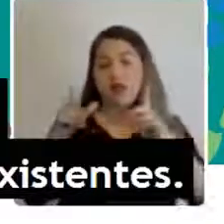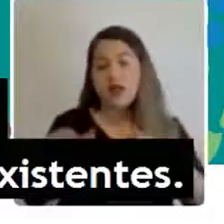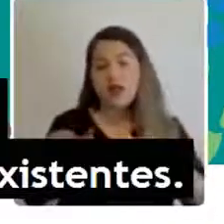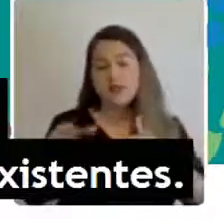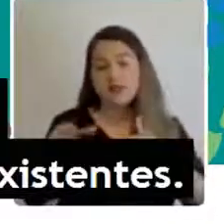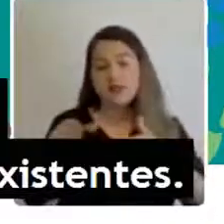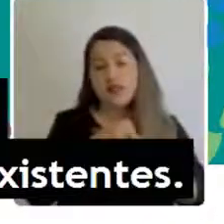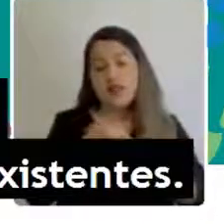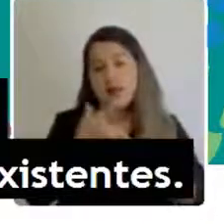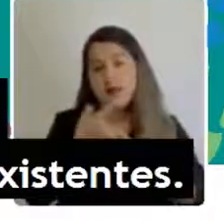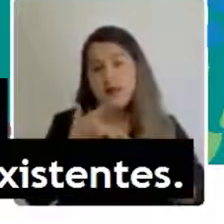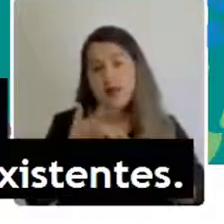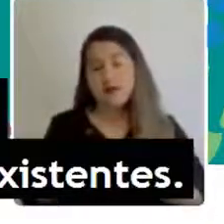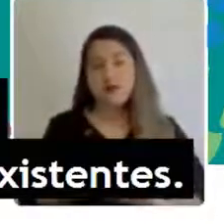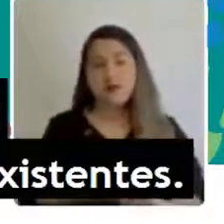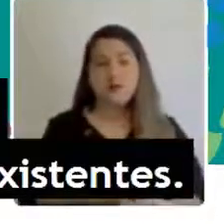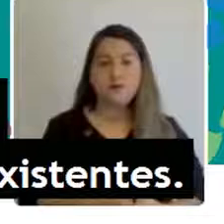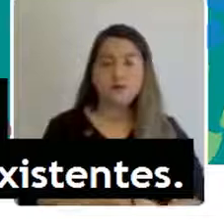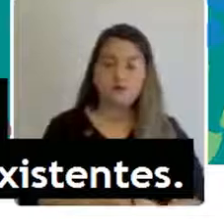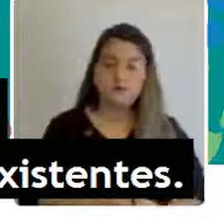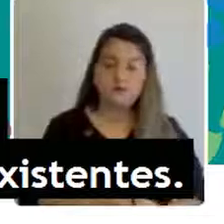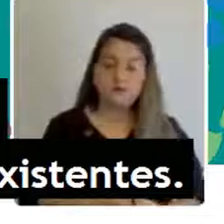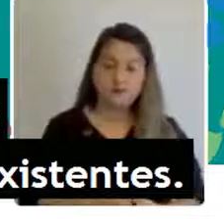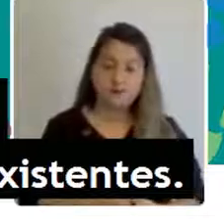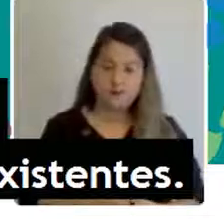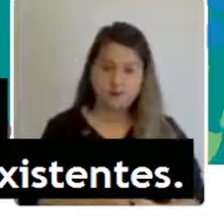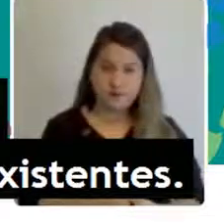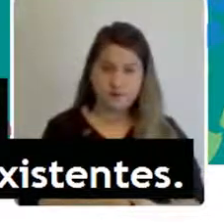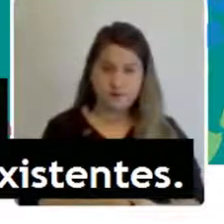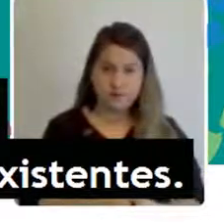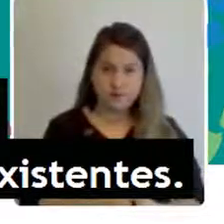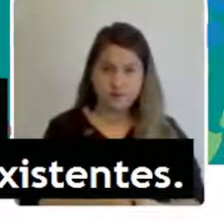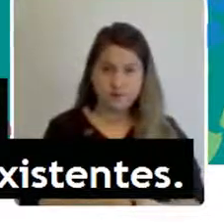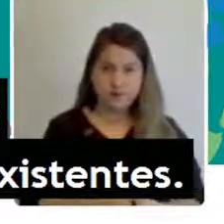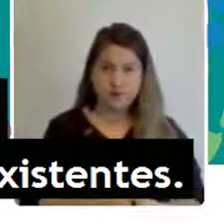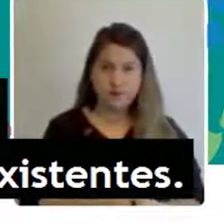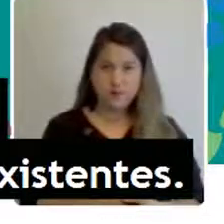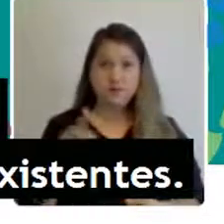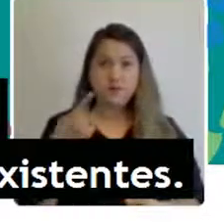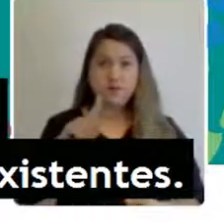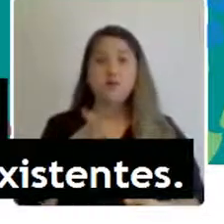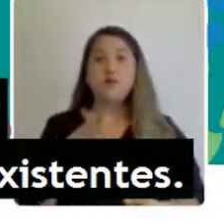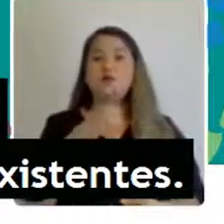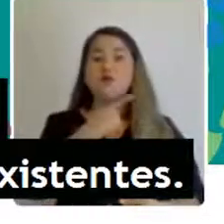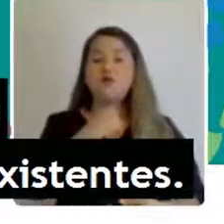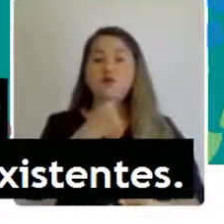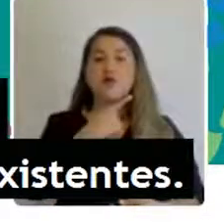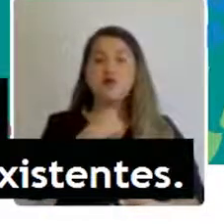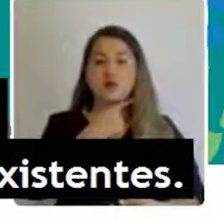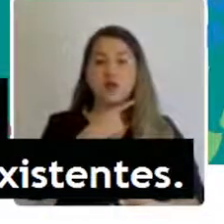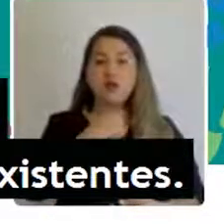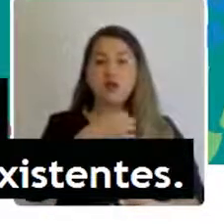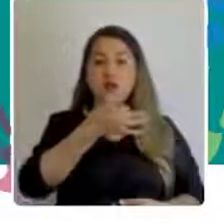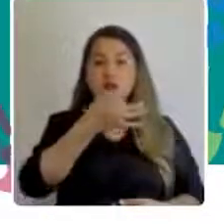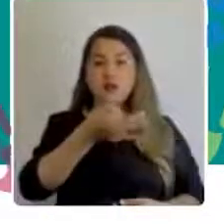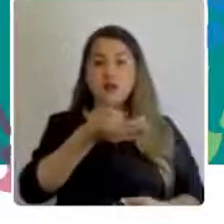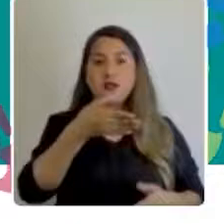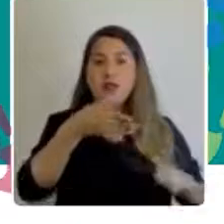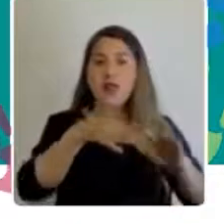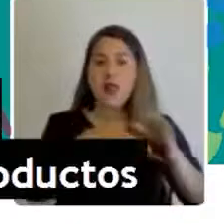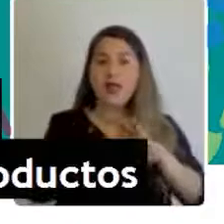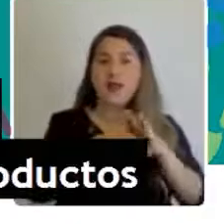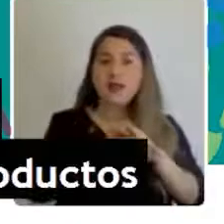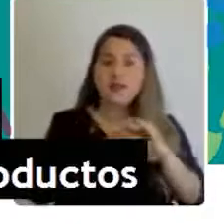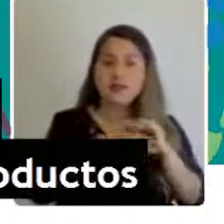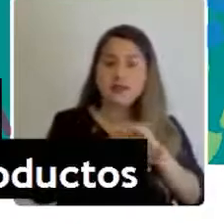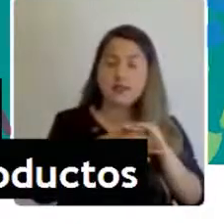So, but I would like really to underline that access to existing orphan drugs is the problem.